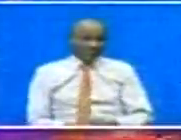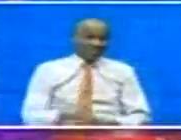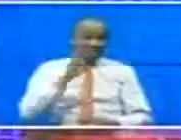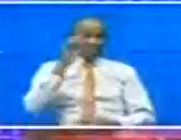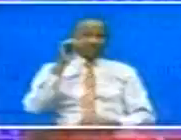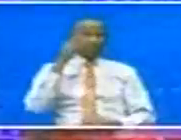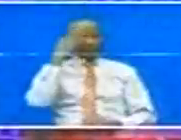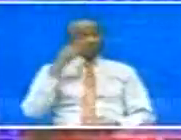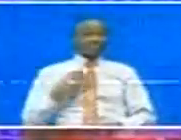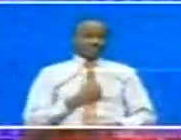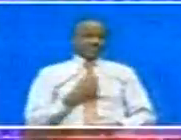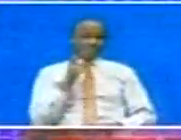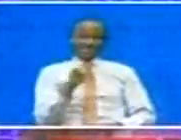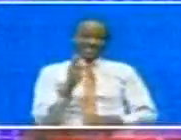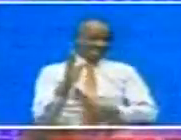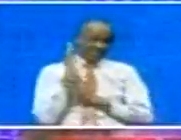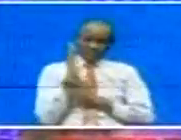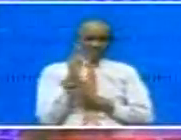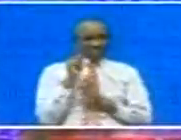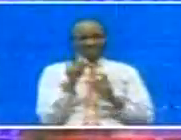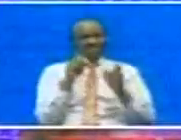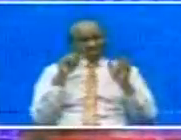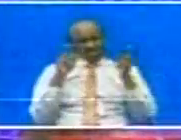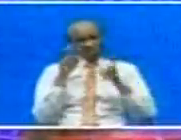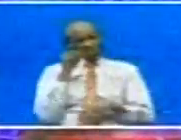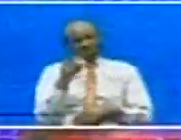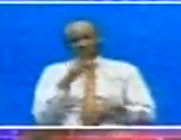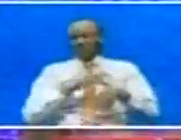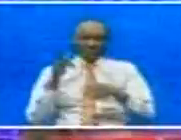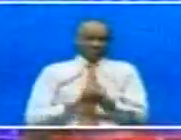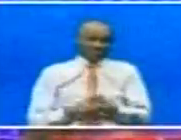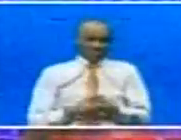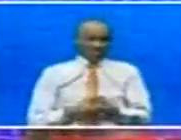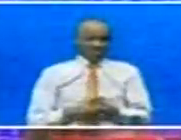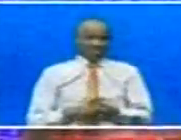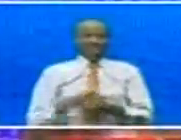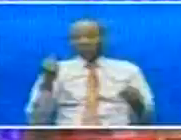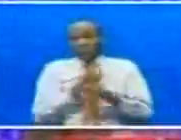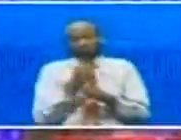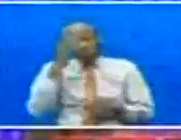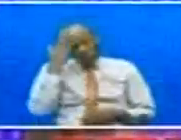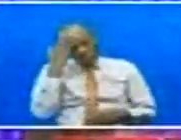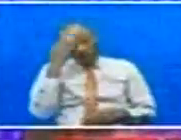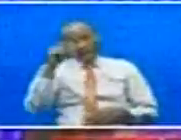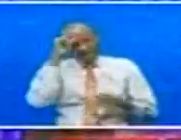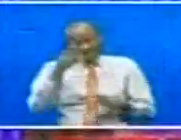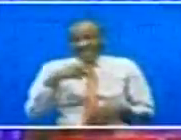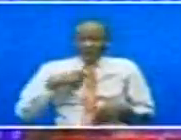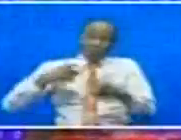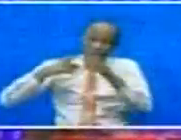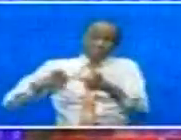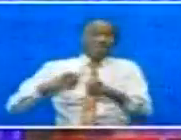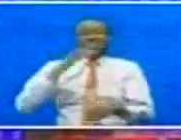Jeff, you know, these security matters are sensitive. I wouldn't know why the governor's convoy has been